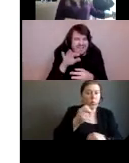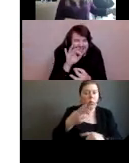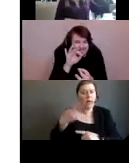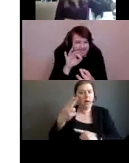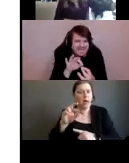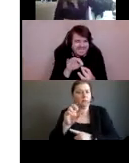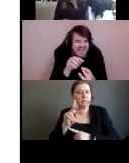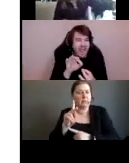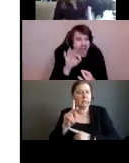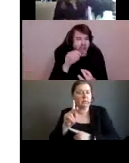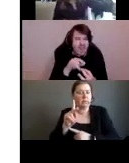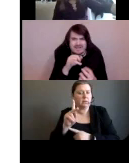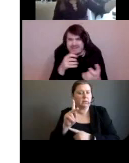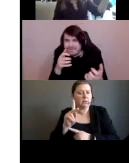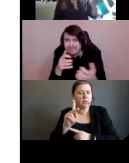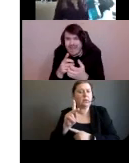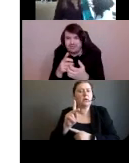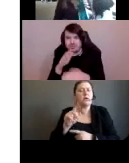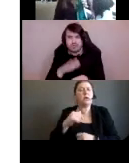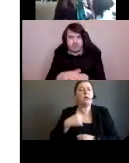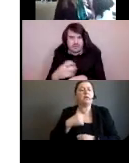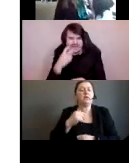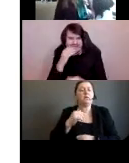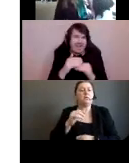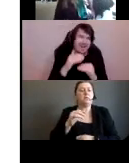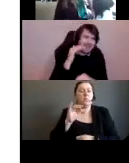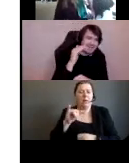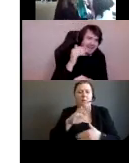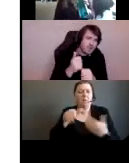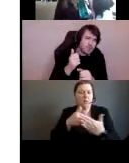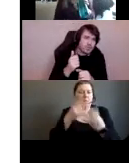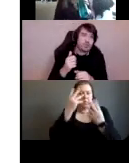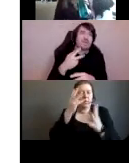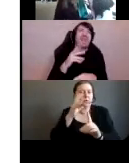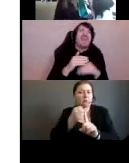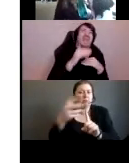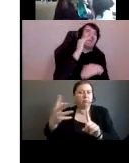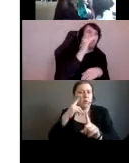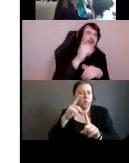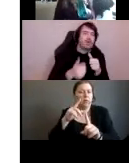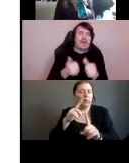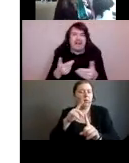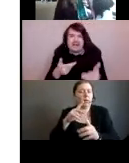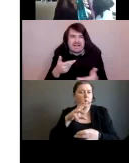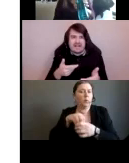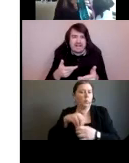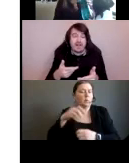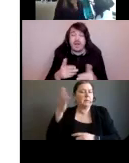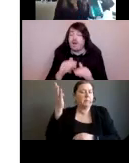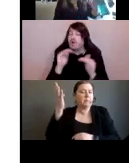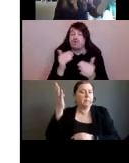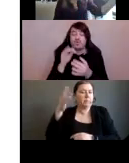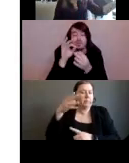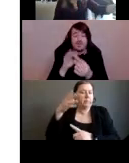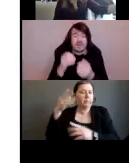And all of those details will be in the PowerPoint presentation and in the